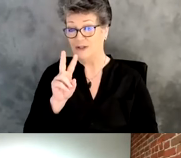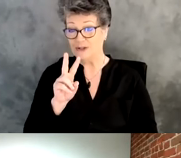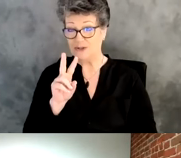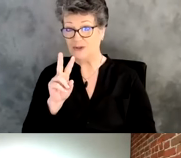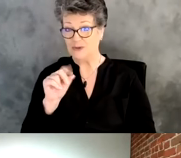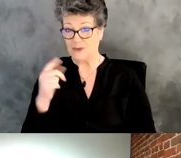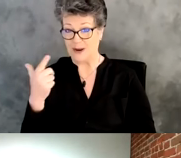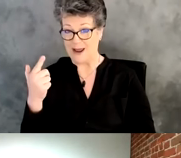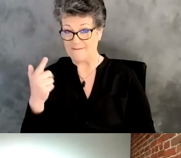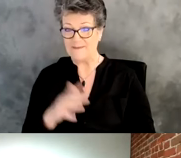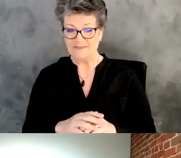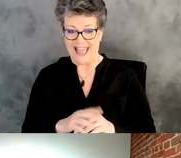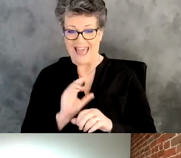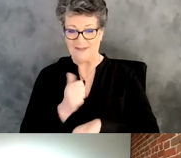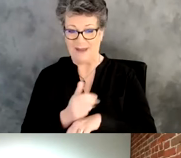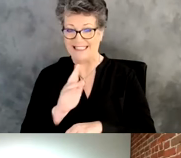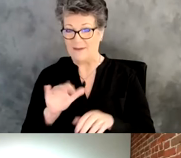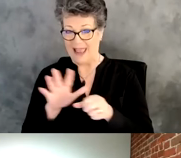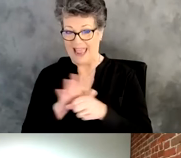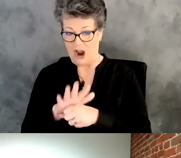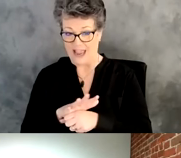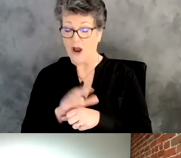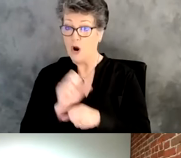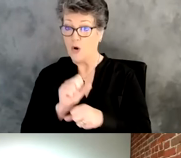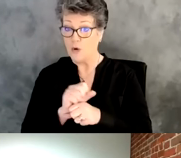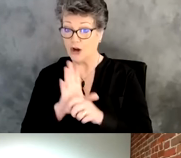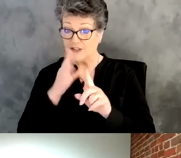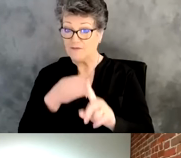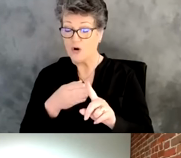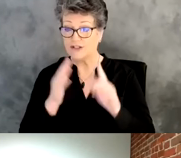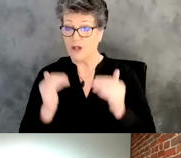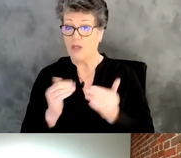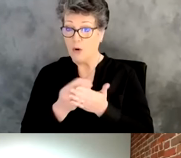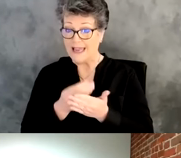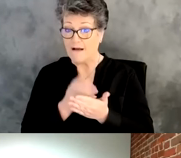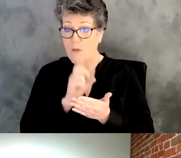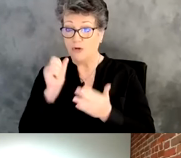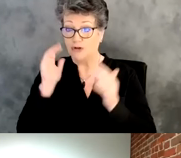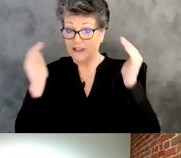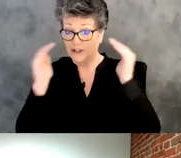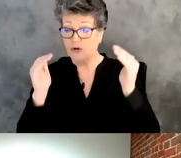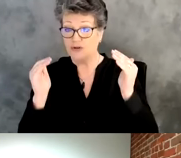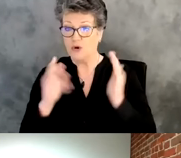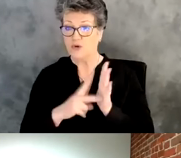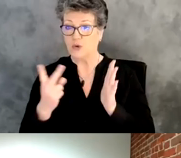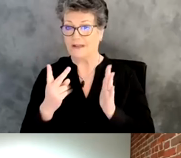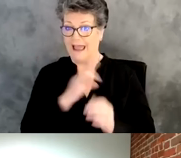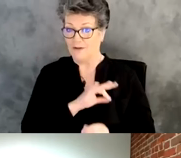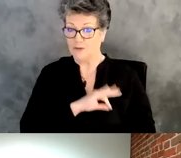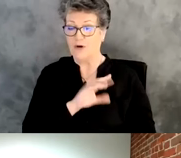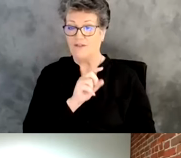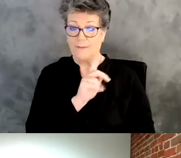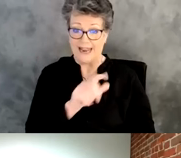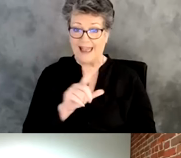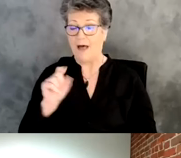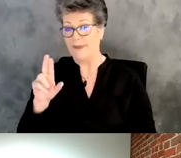2021 and is based in the Bay Area. Her work is focused on lower income older adults who are dually eligible for Medicare and Medicaid benefits